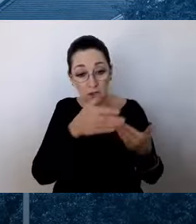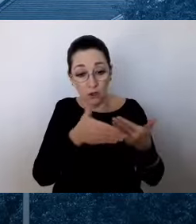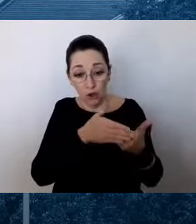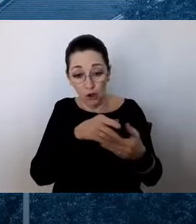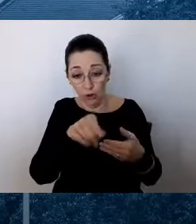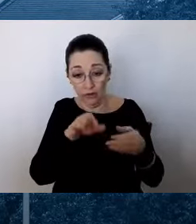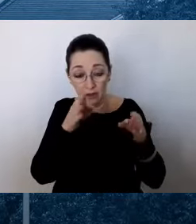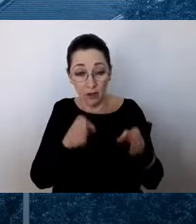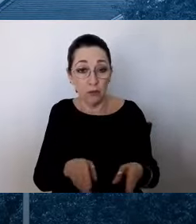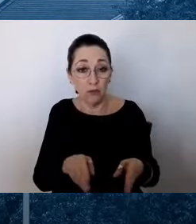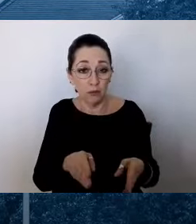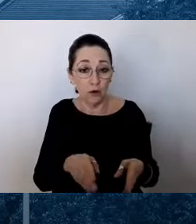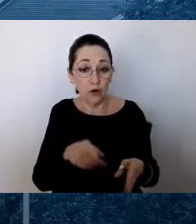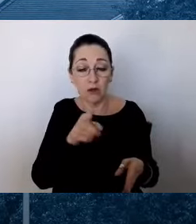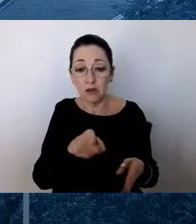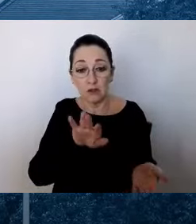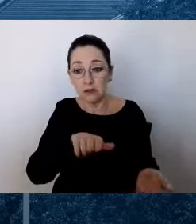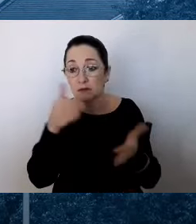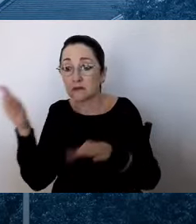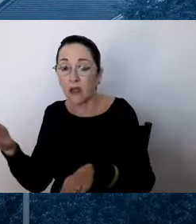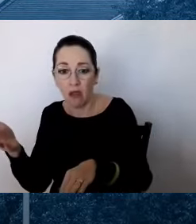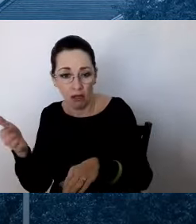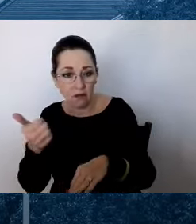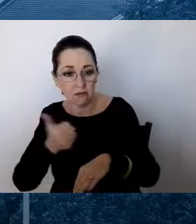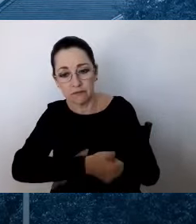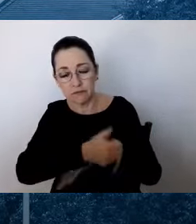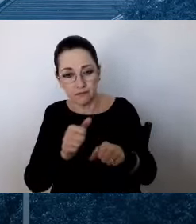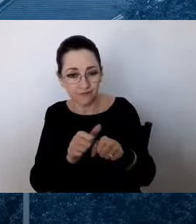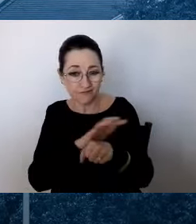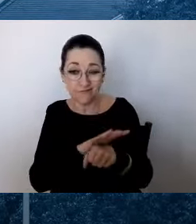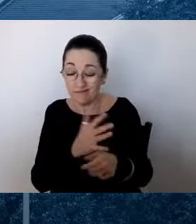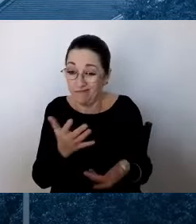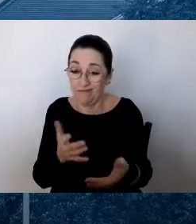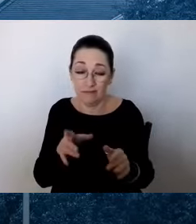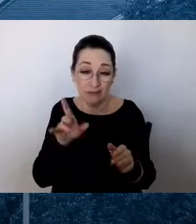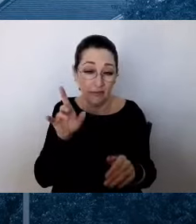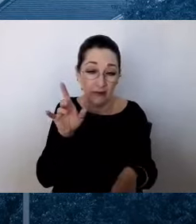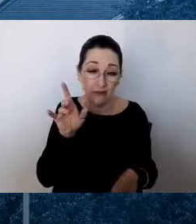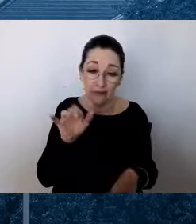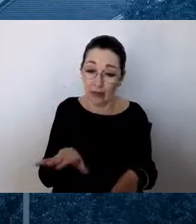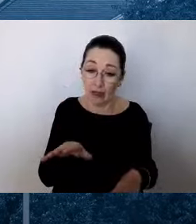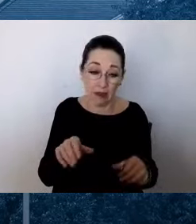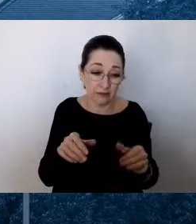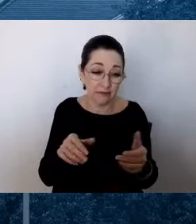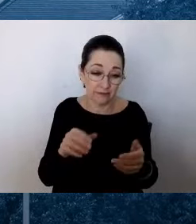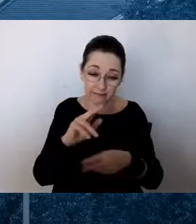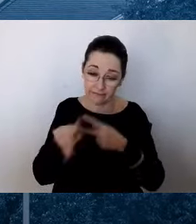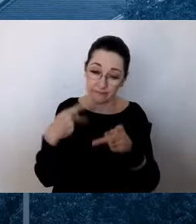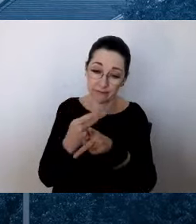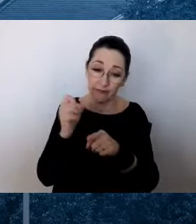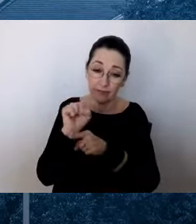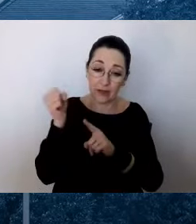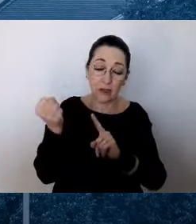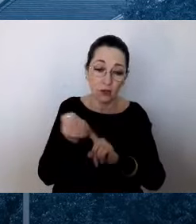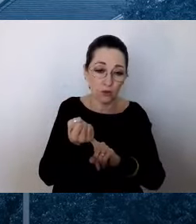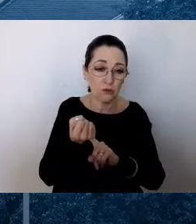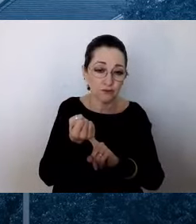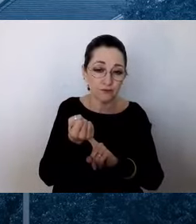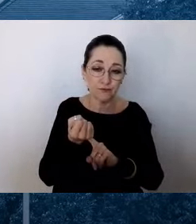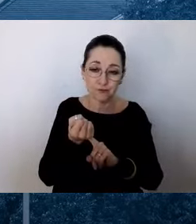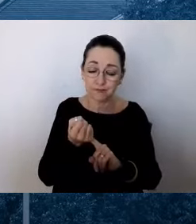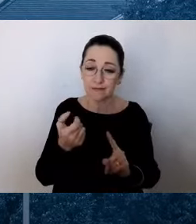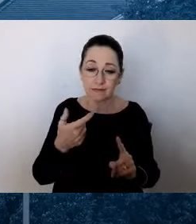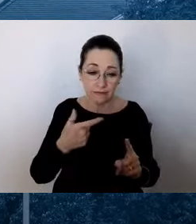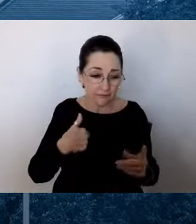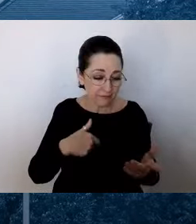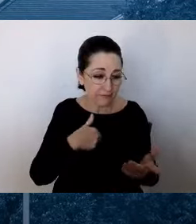who you've seen has passed away. We're just going to have to continue to lean in and try to find a way, meet people where they are,